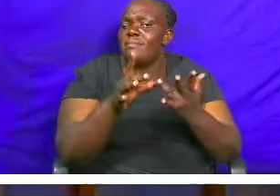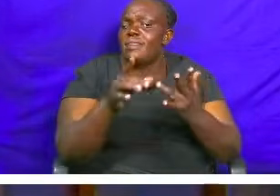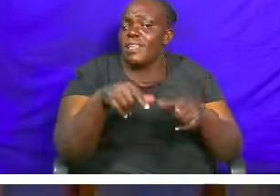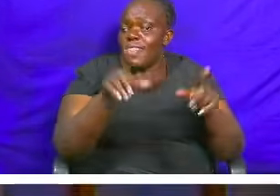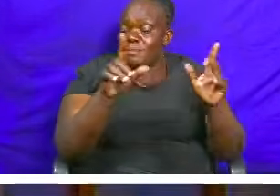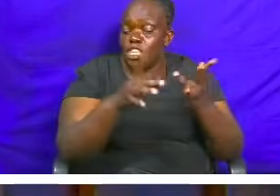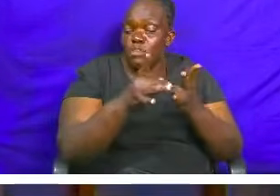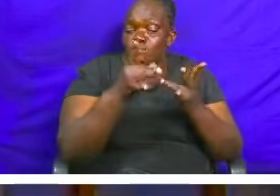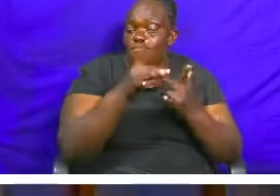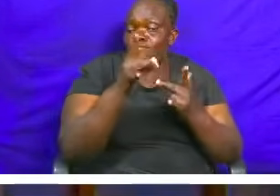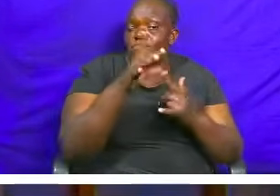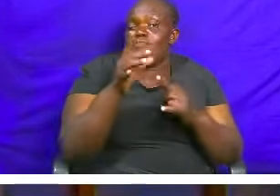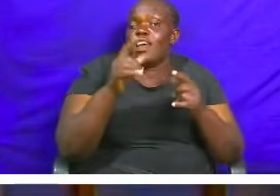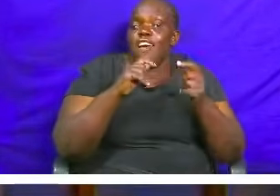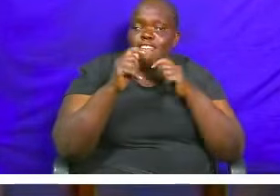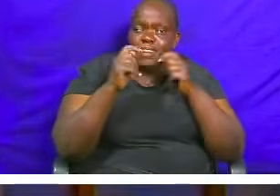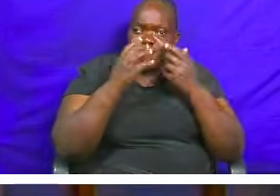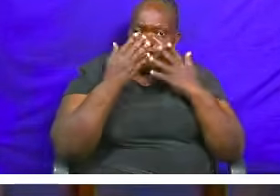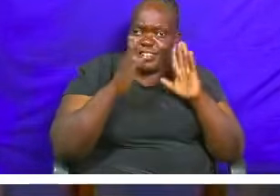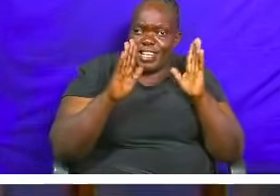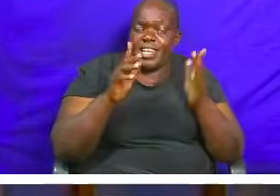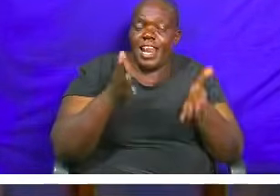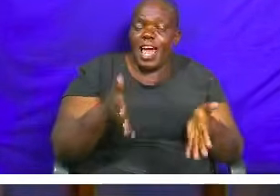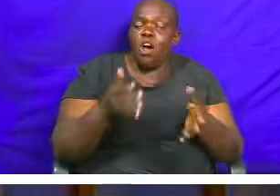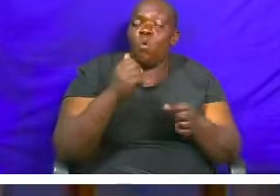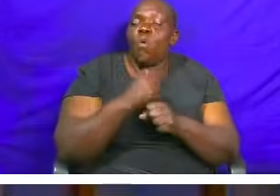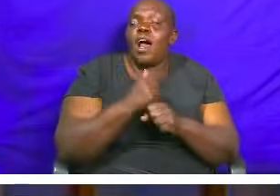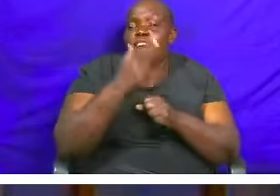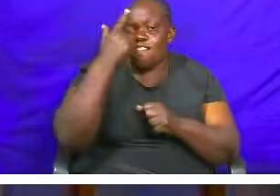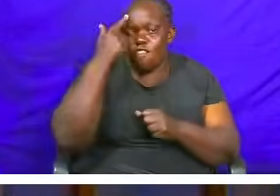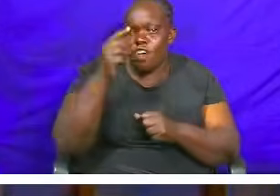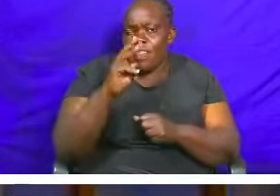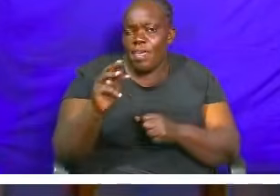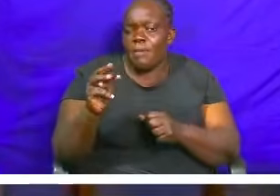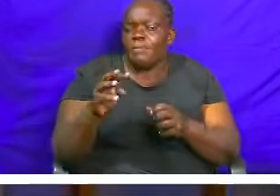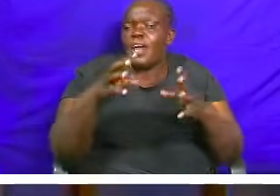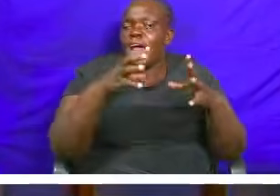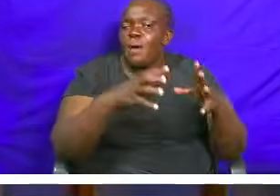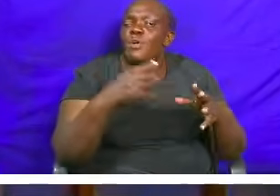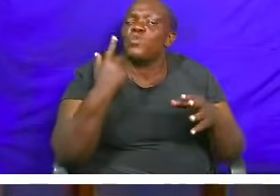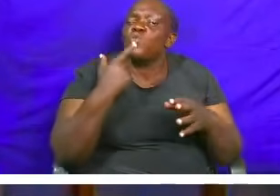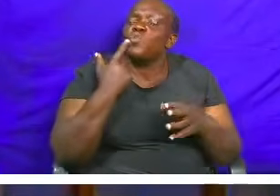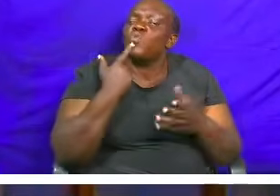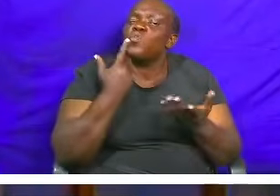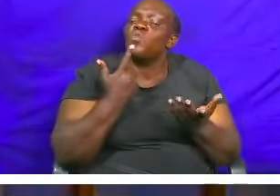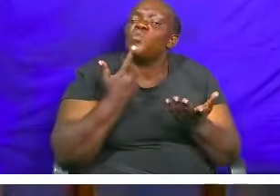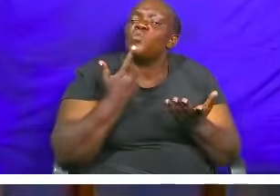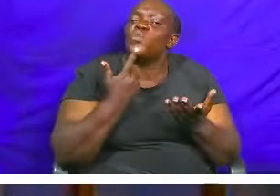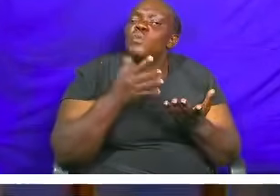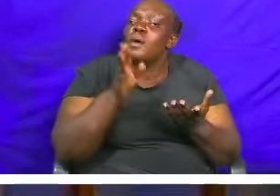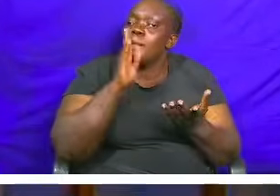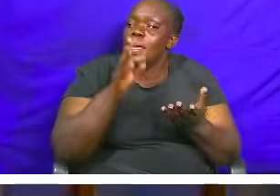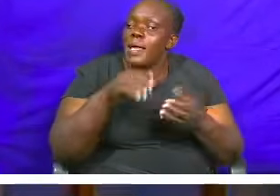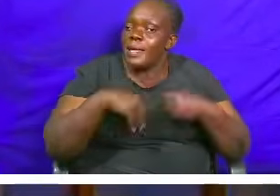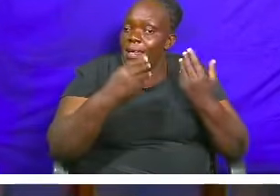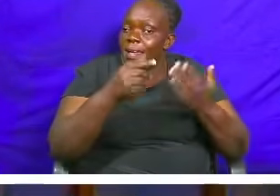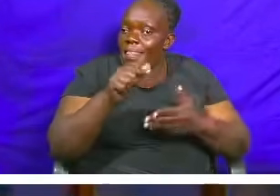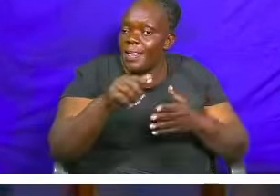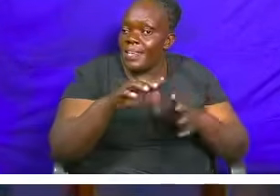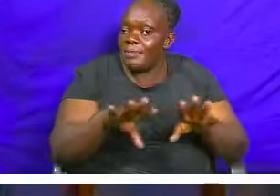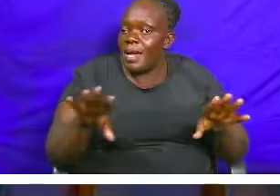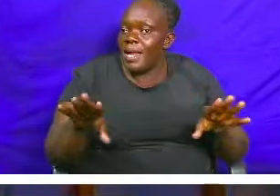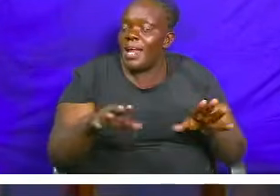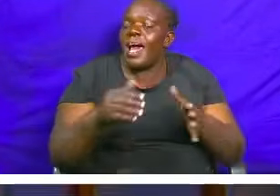who now mitigate the performance risk for them. These are companies who had been supplying this market under the